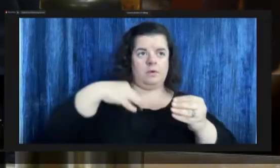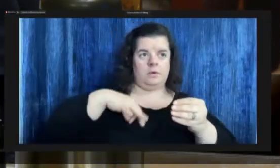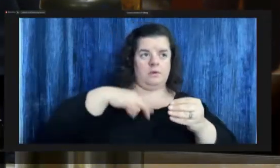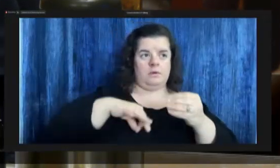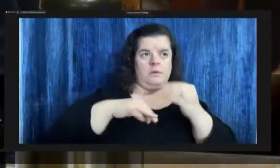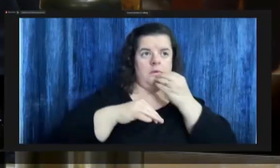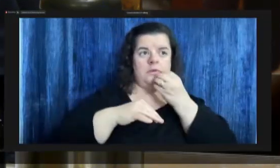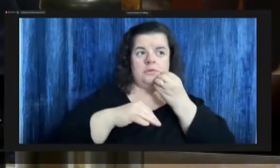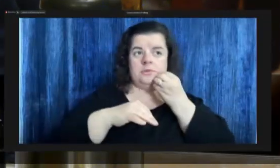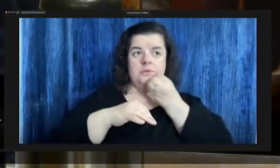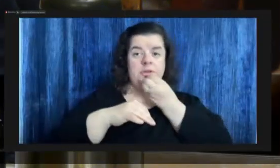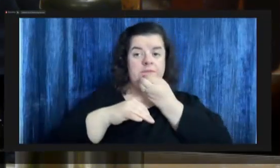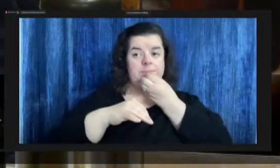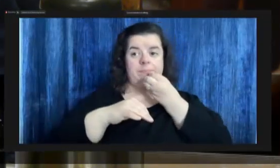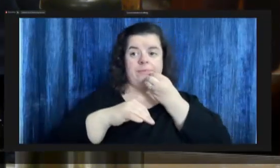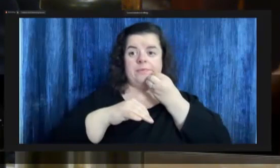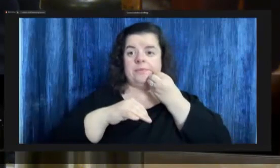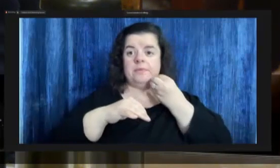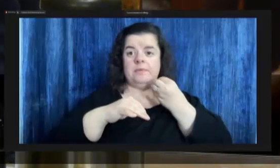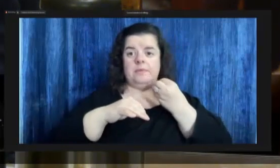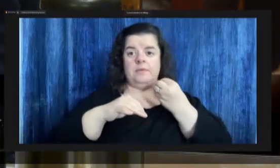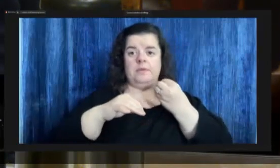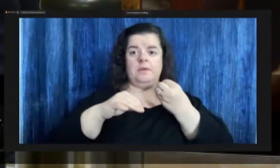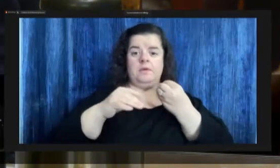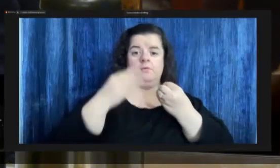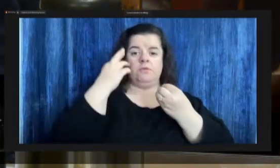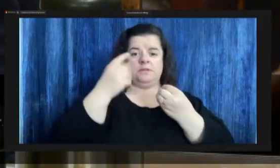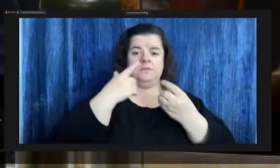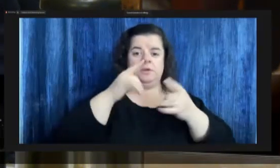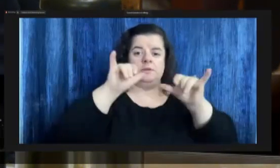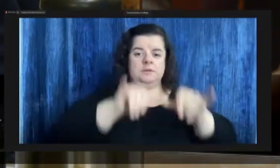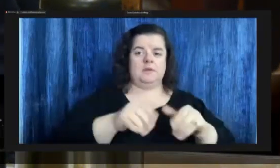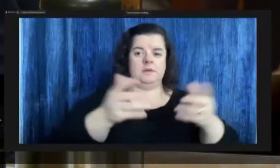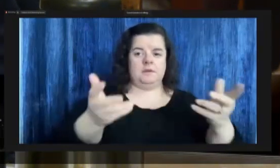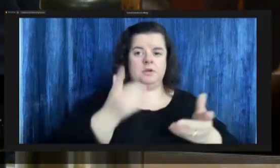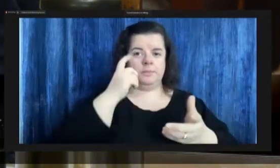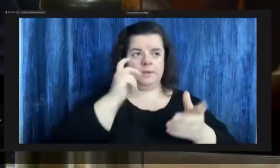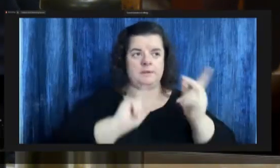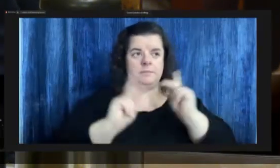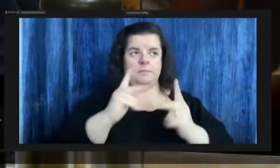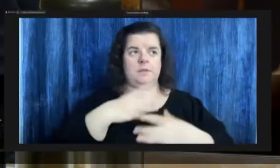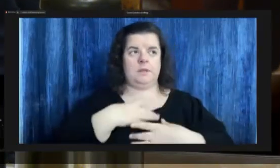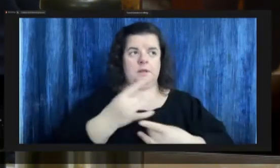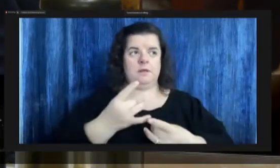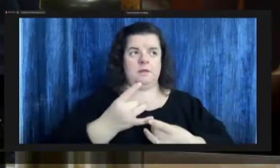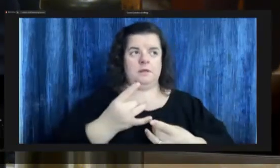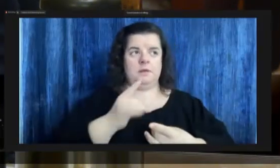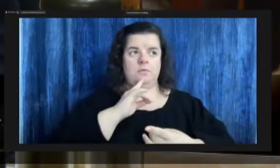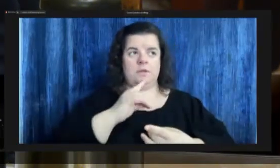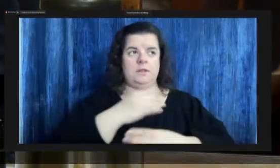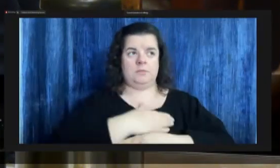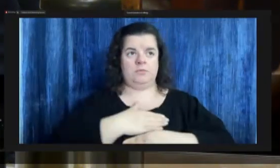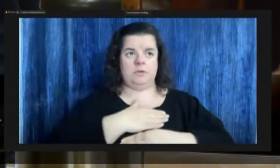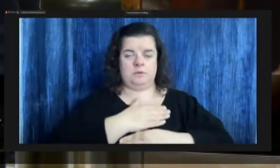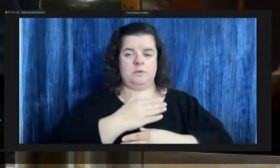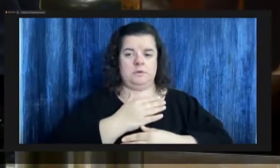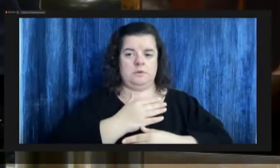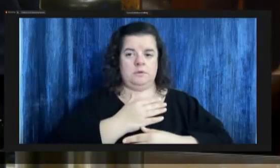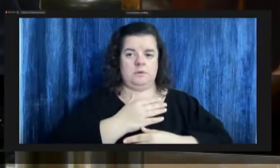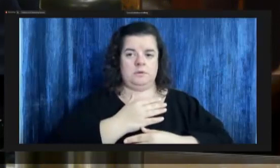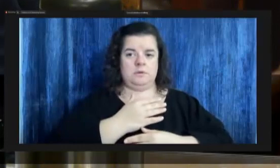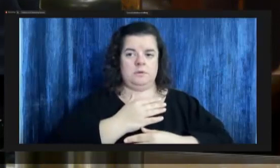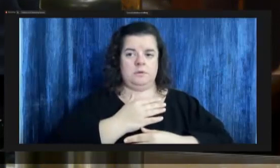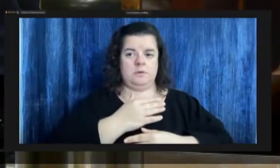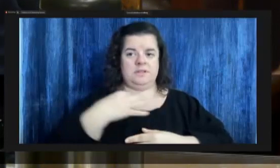offices than to stay here, because the public likes, the public really appreciates